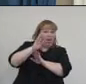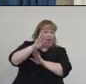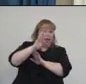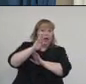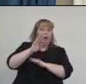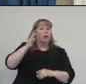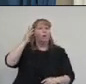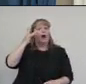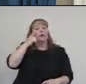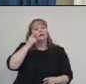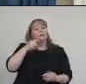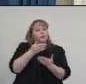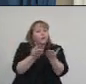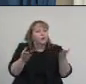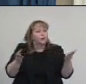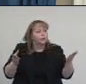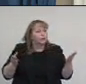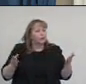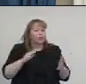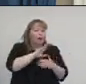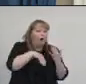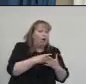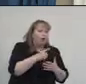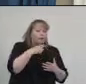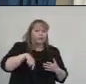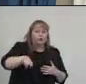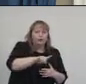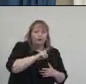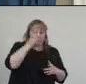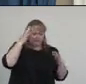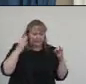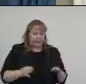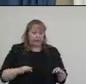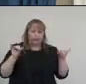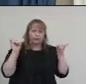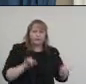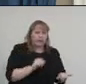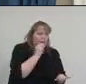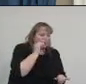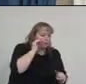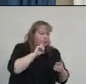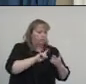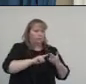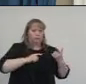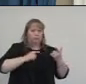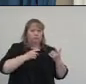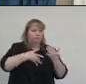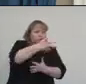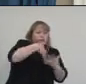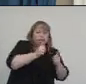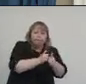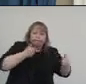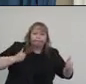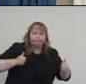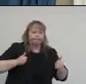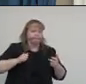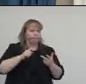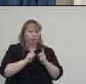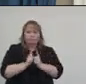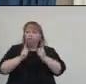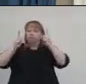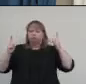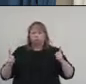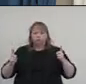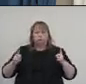due to the implementation of strong social distancing measures, which is why the criteria for reopening I announced last